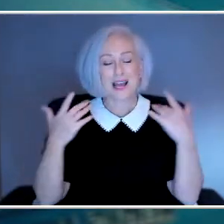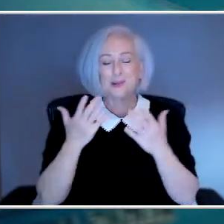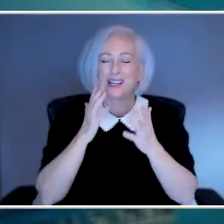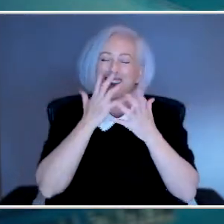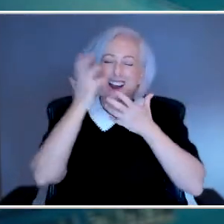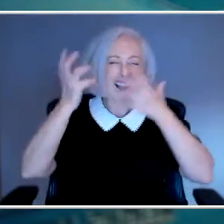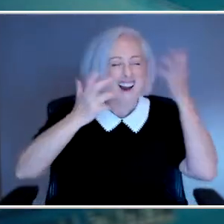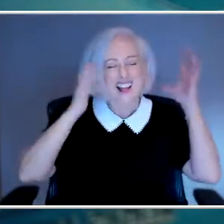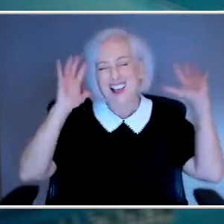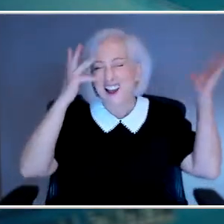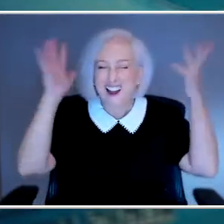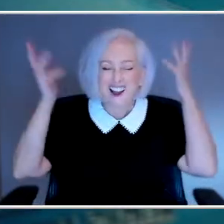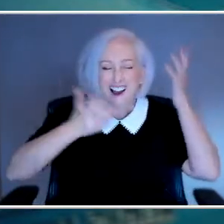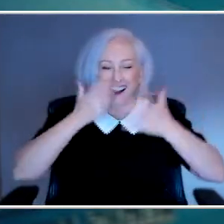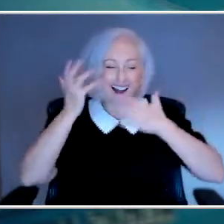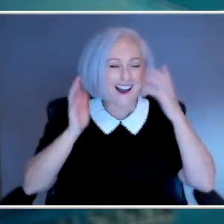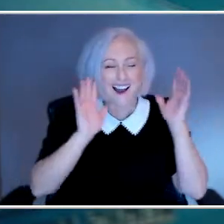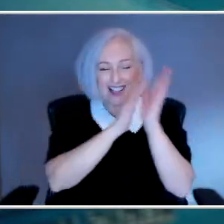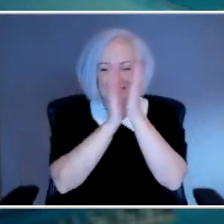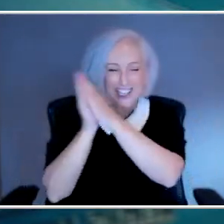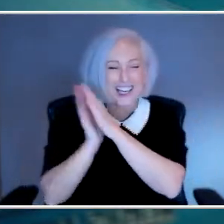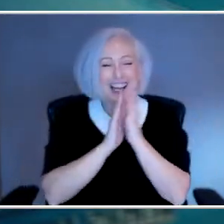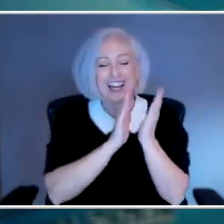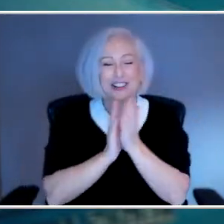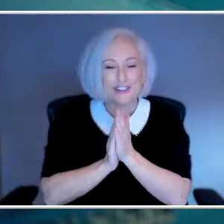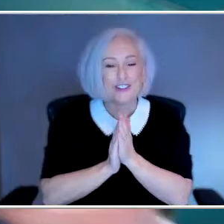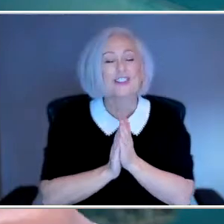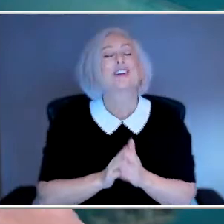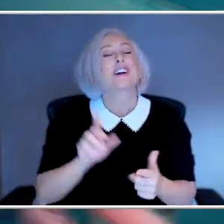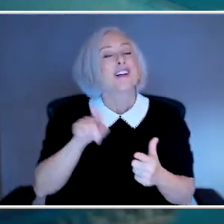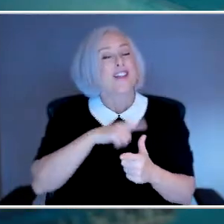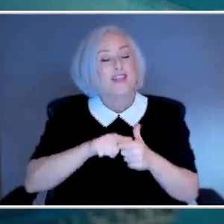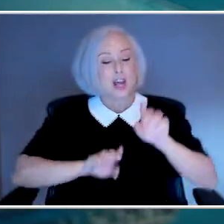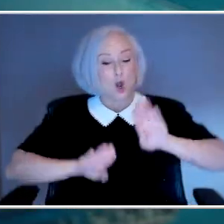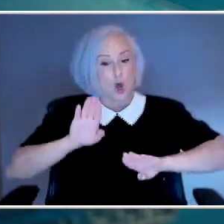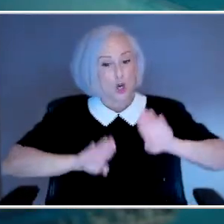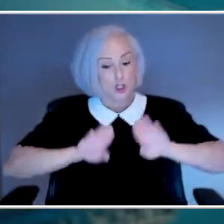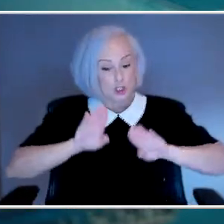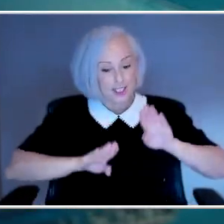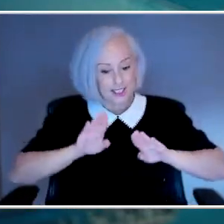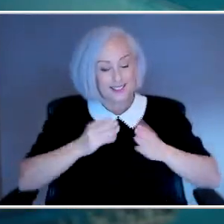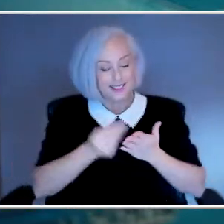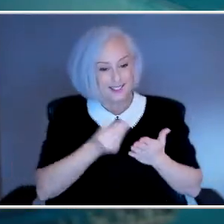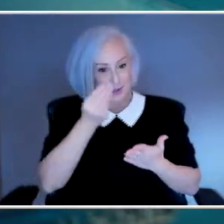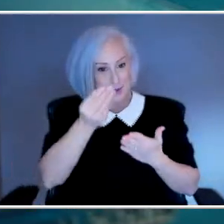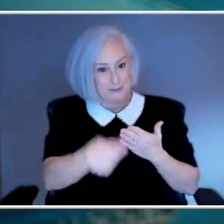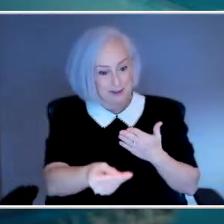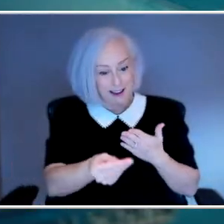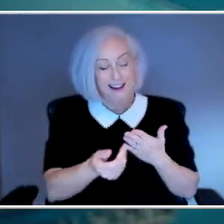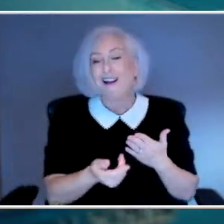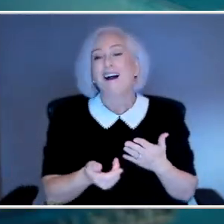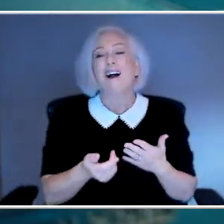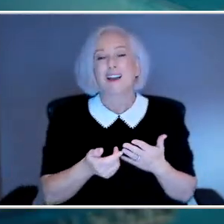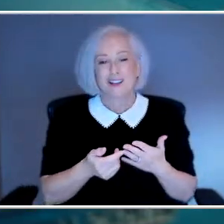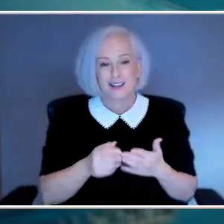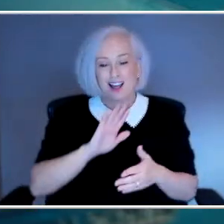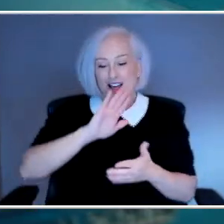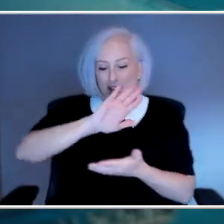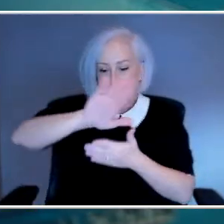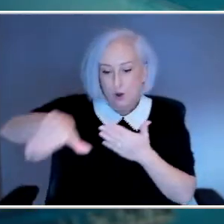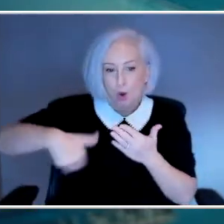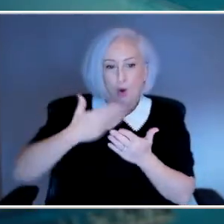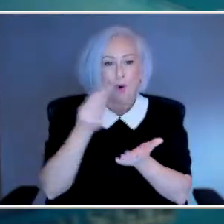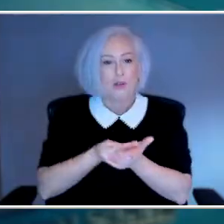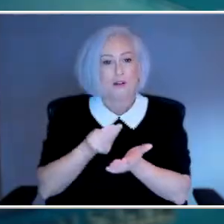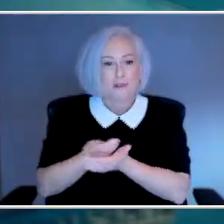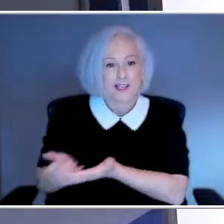live auctions, a lot of ways to raise awareness, but also raise money, like you said, for people who are underinsured or uninsured to get those cancer services